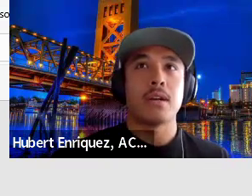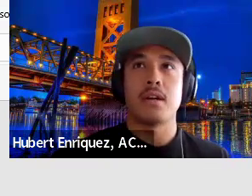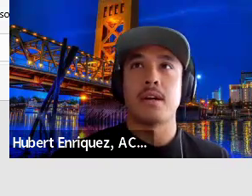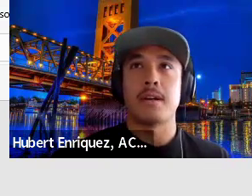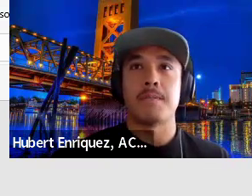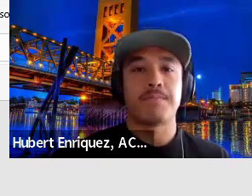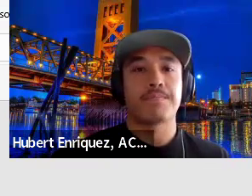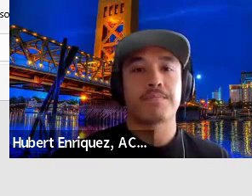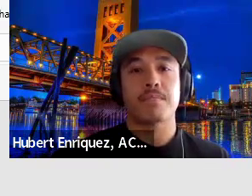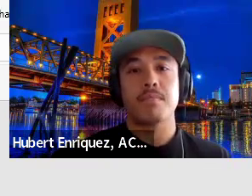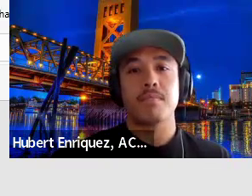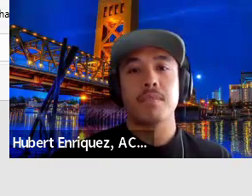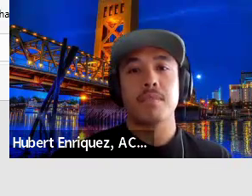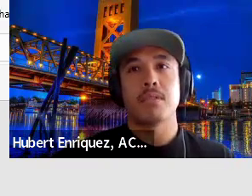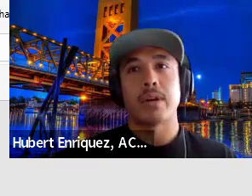Shakeout reminder.